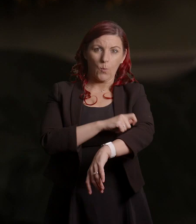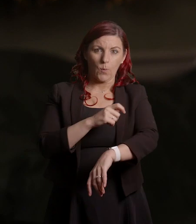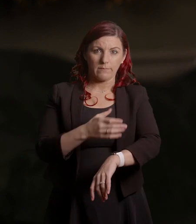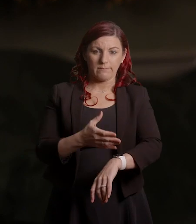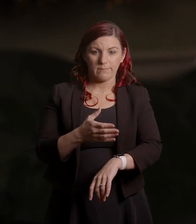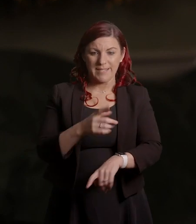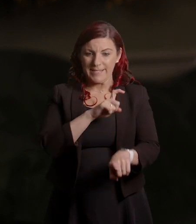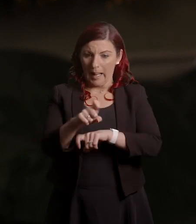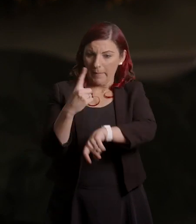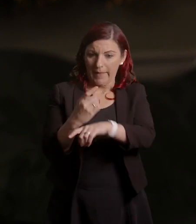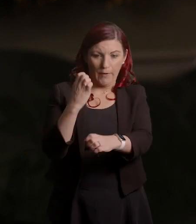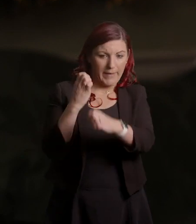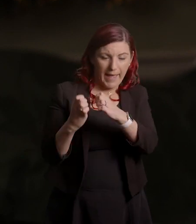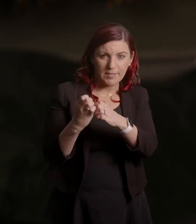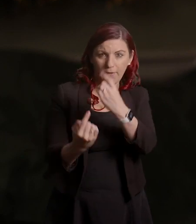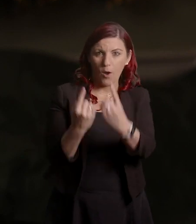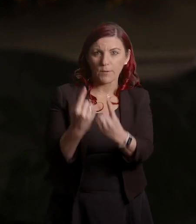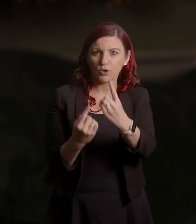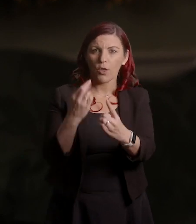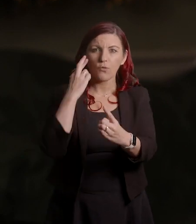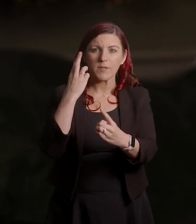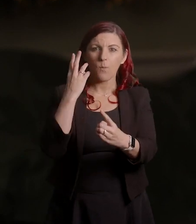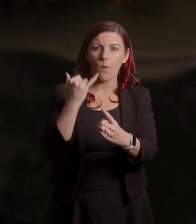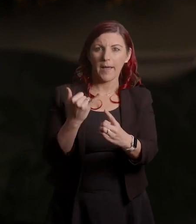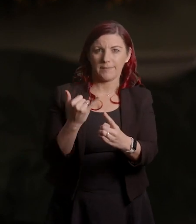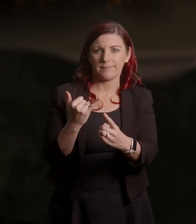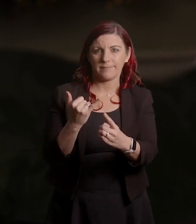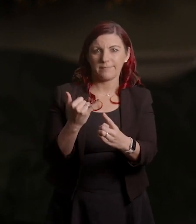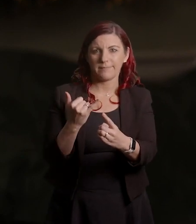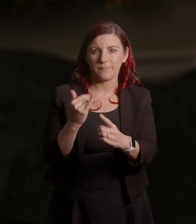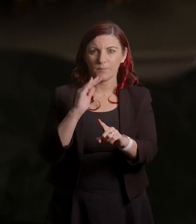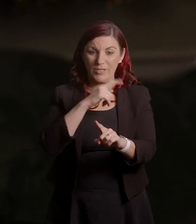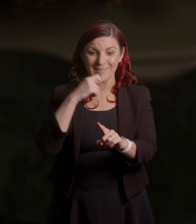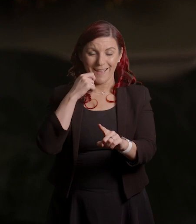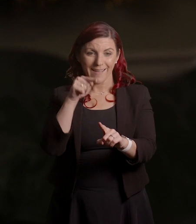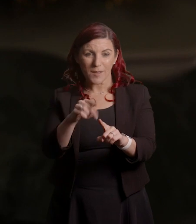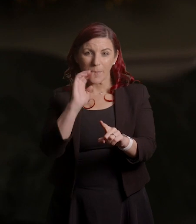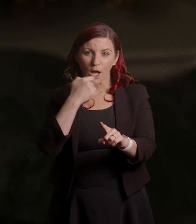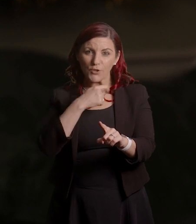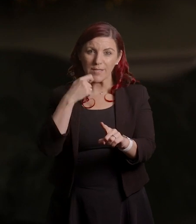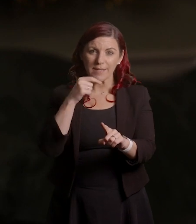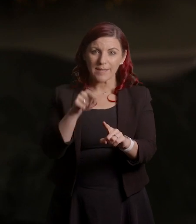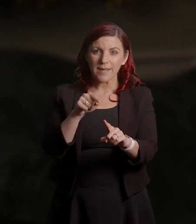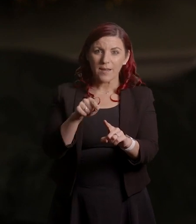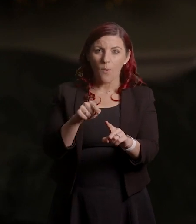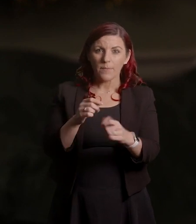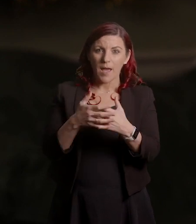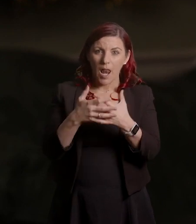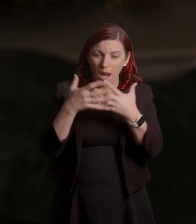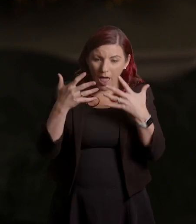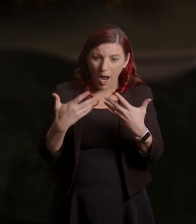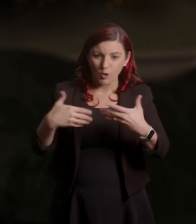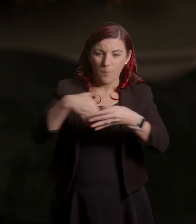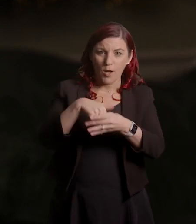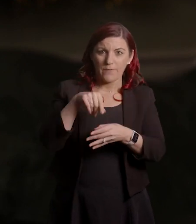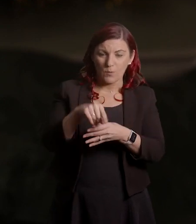the latter end of this competition. And the reason, I suppose, or the reasoning behind that was because essentially a large part